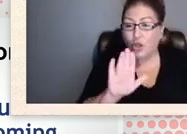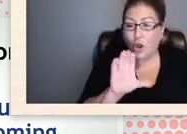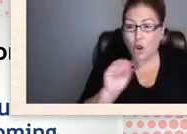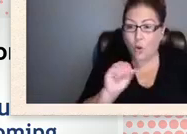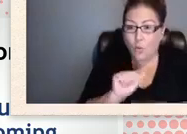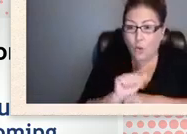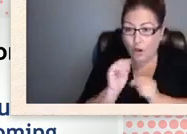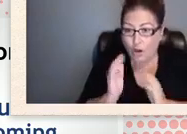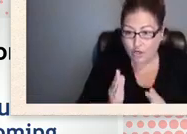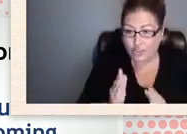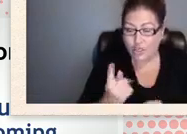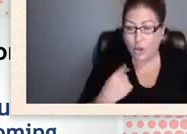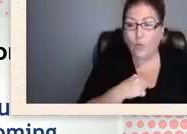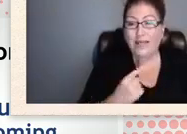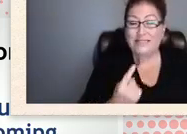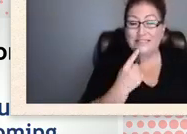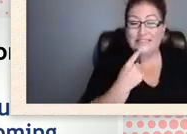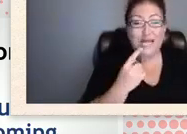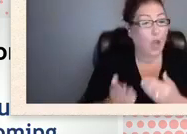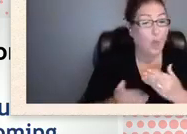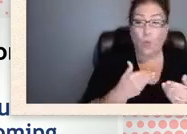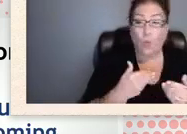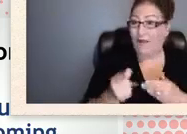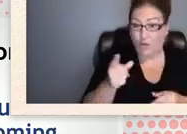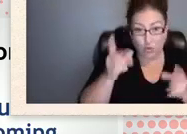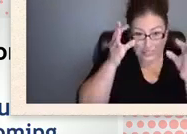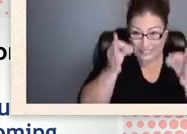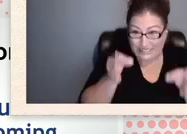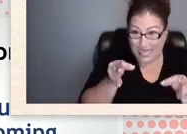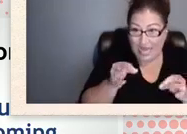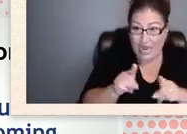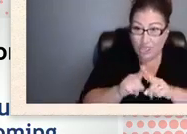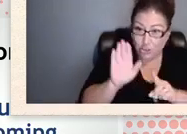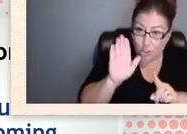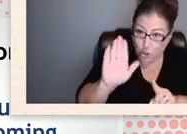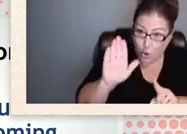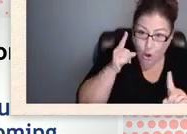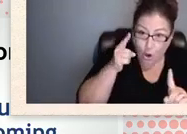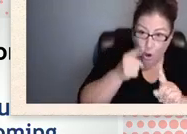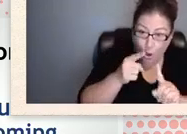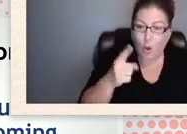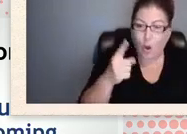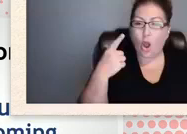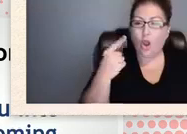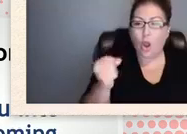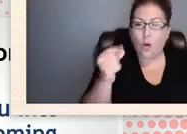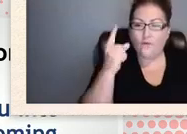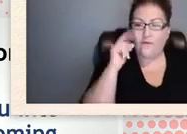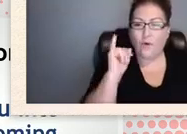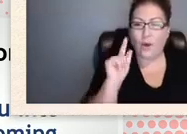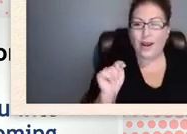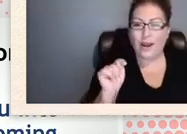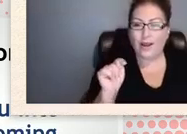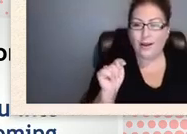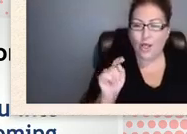We say whatever you decide as your goal, go for it. The doors are open and